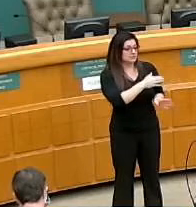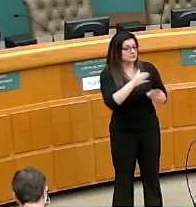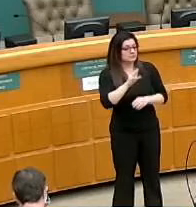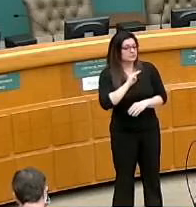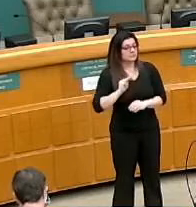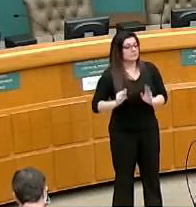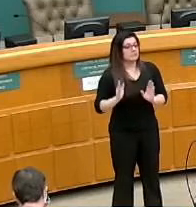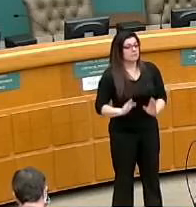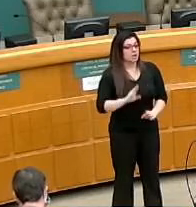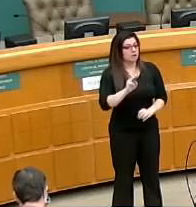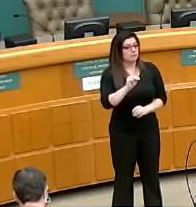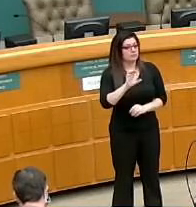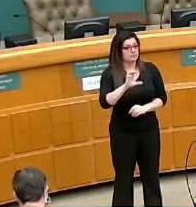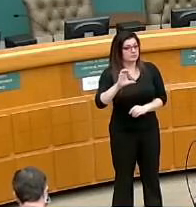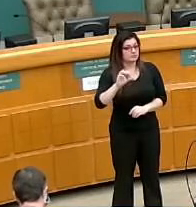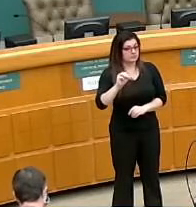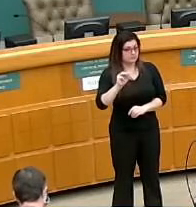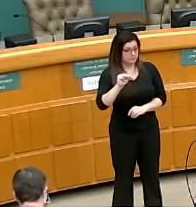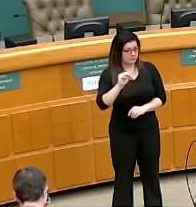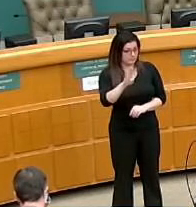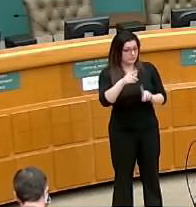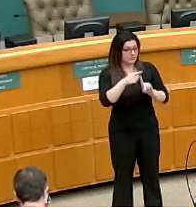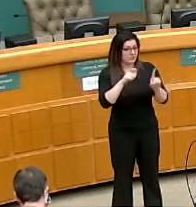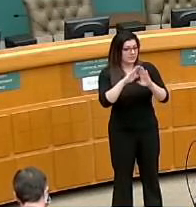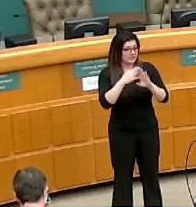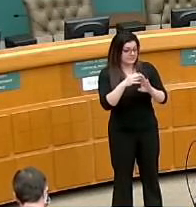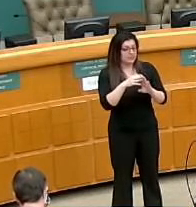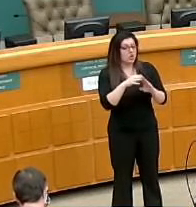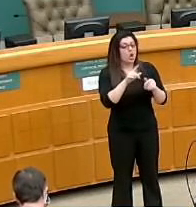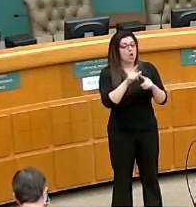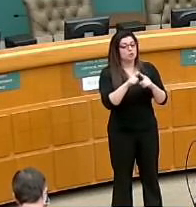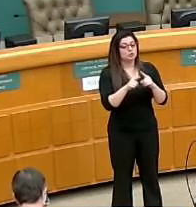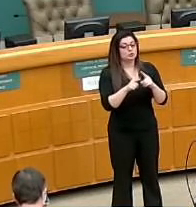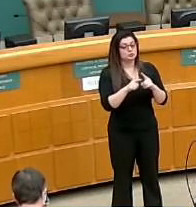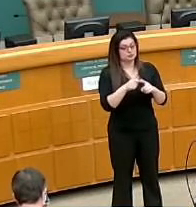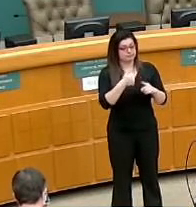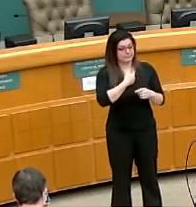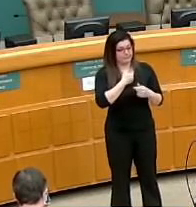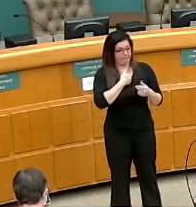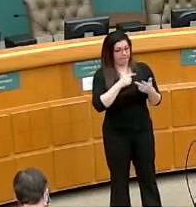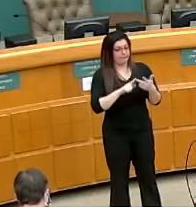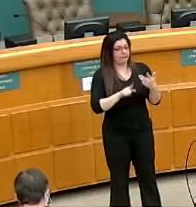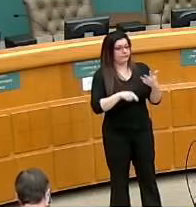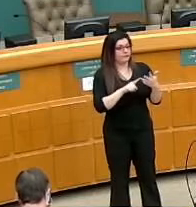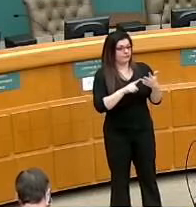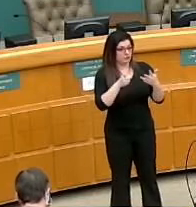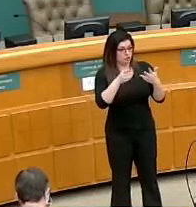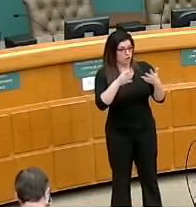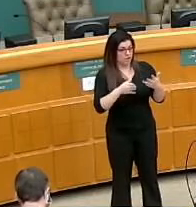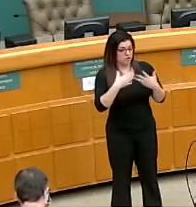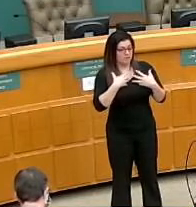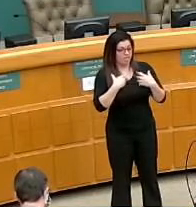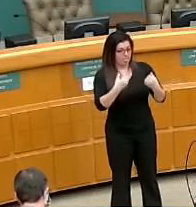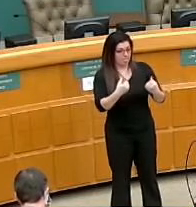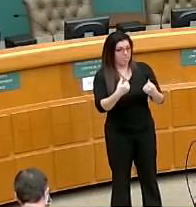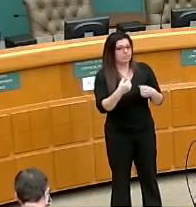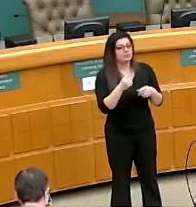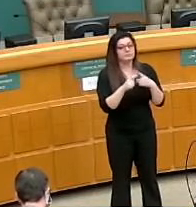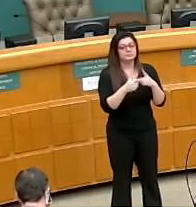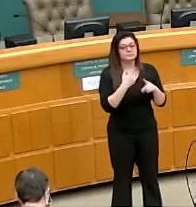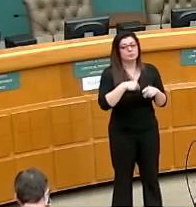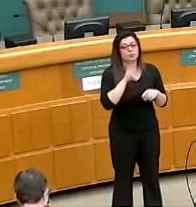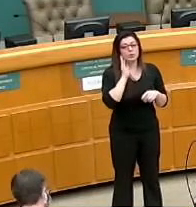McComb from the city, as well as our Director of Health, myself. And we'll keep you posted on our medical director,